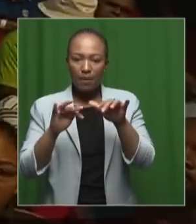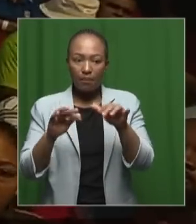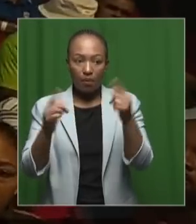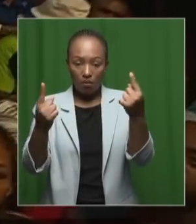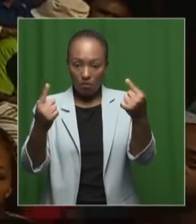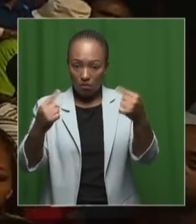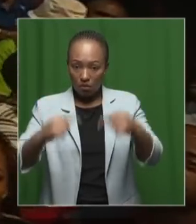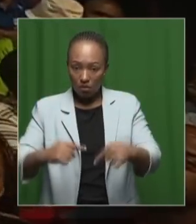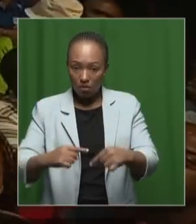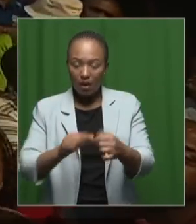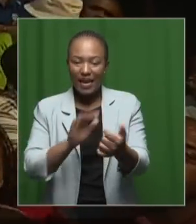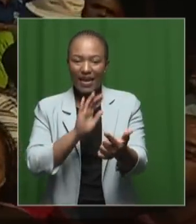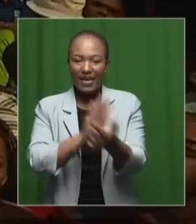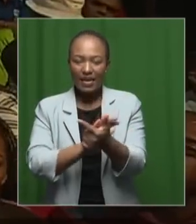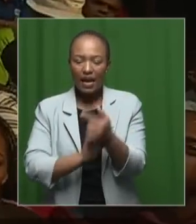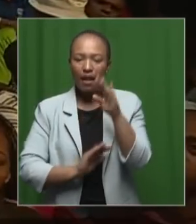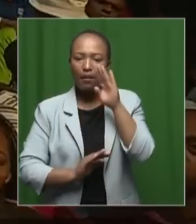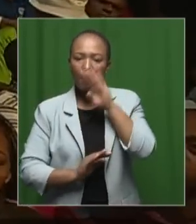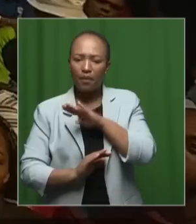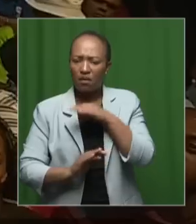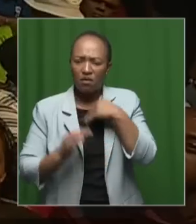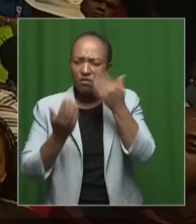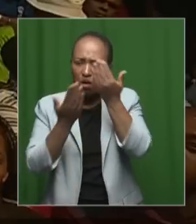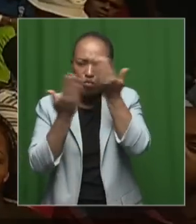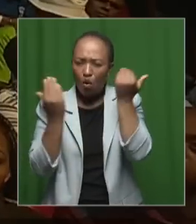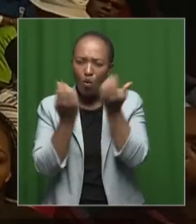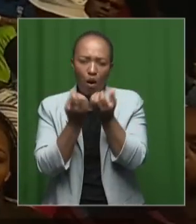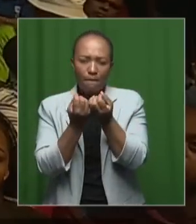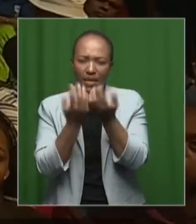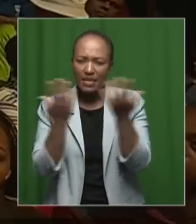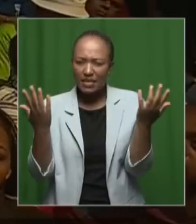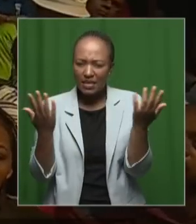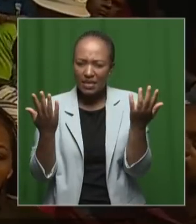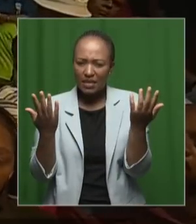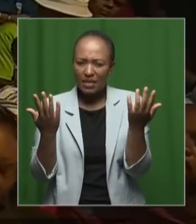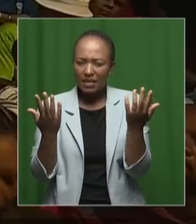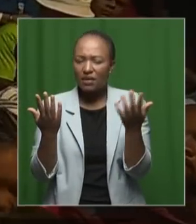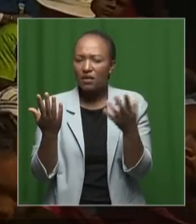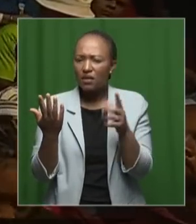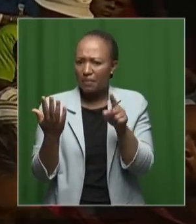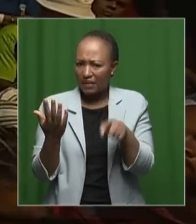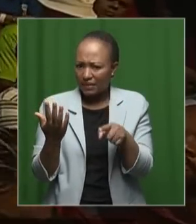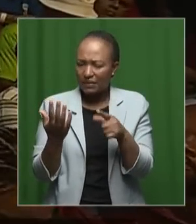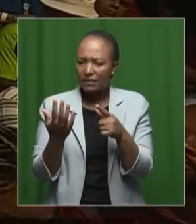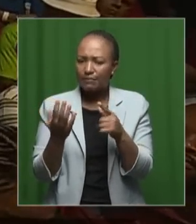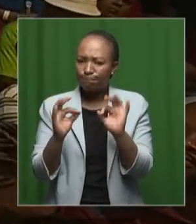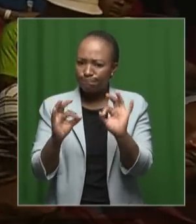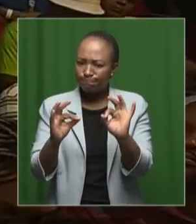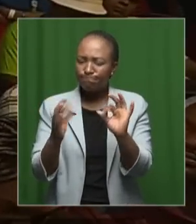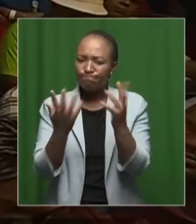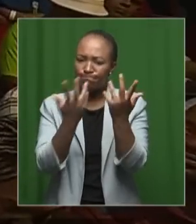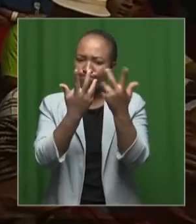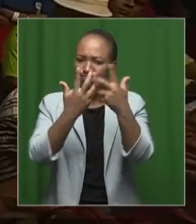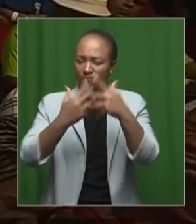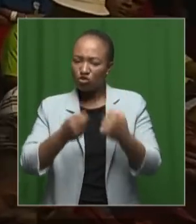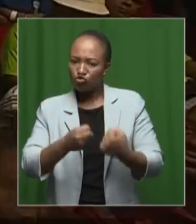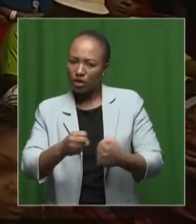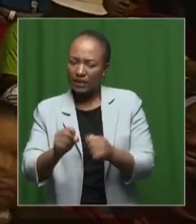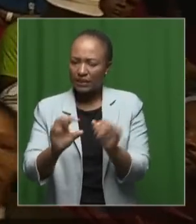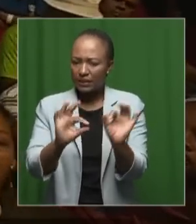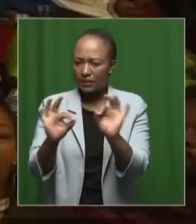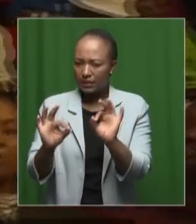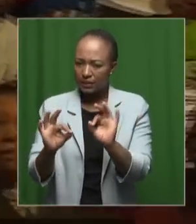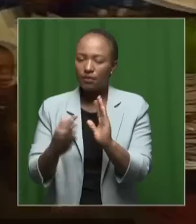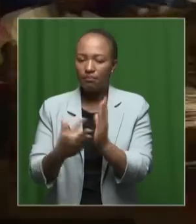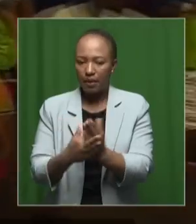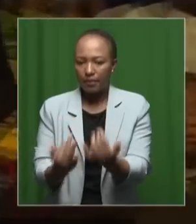South Africa. Shouldn't there be a well-coordinated strategy in order to track that? We will find out after the break.